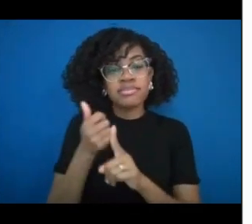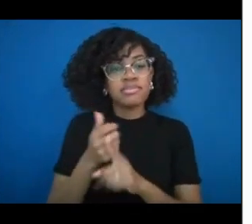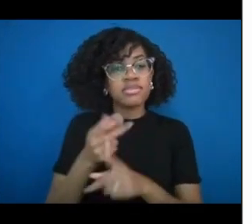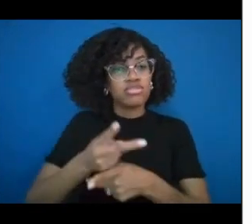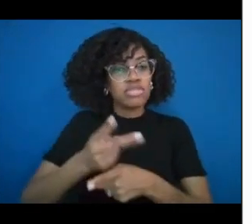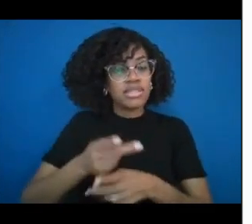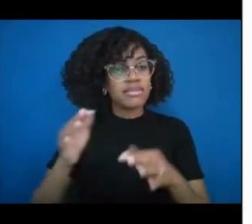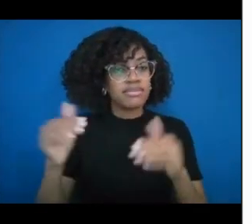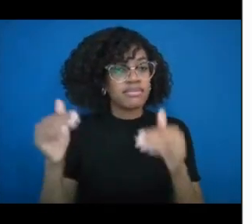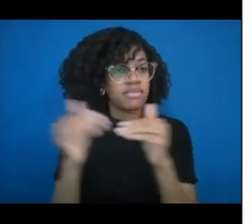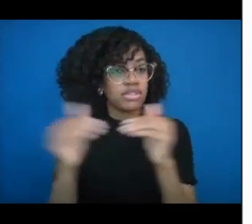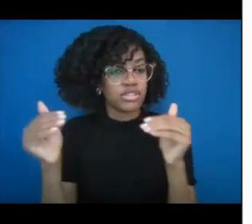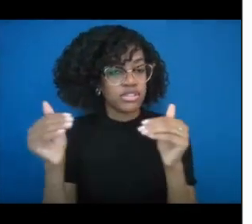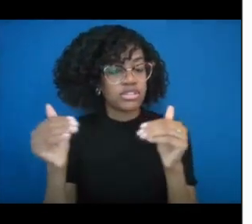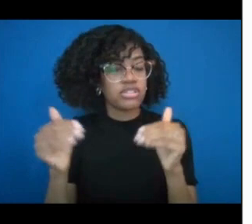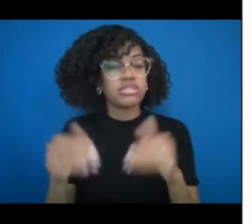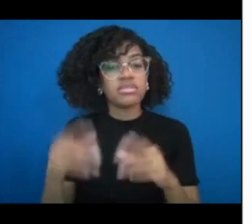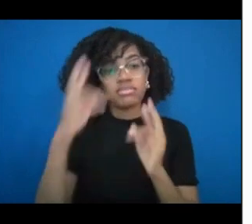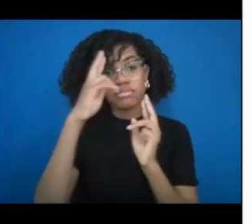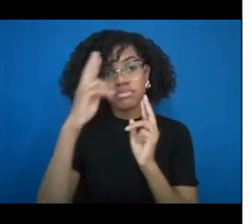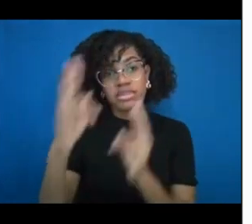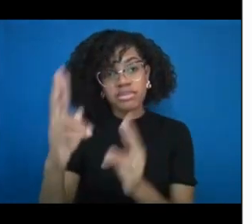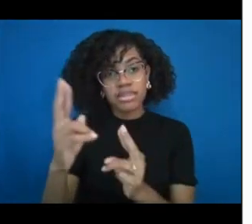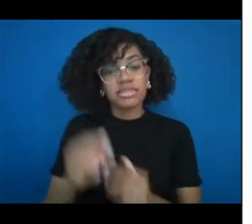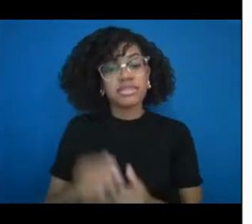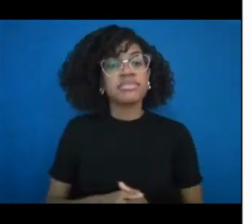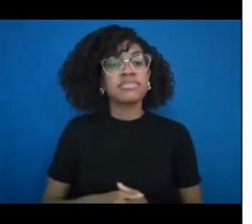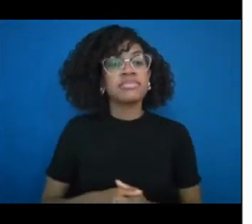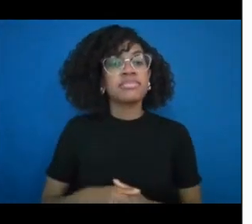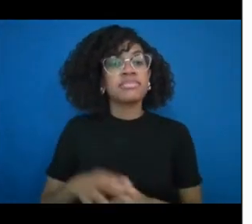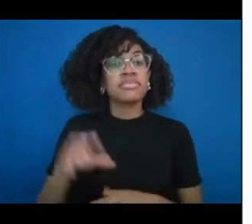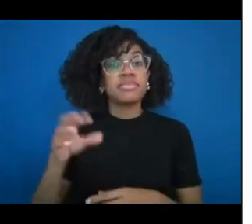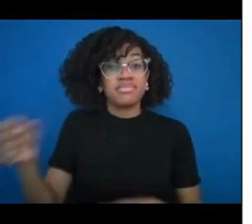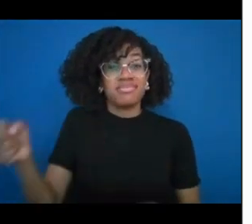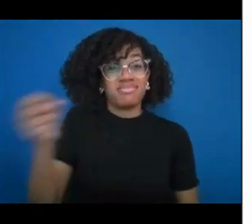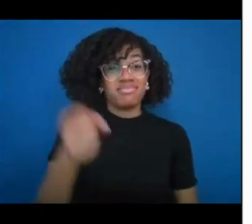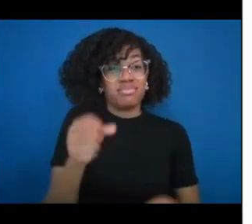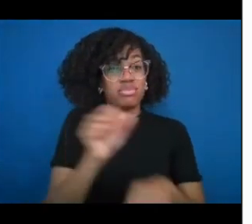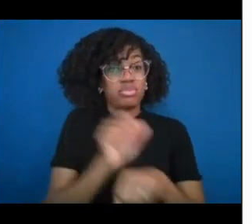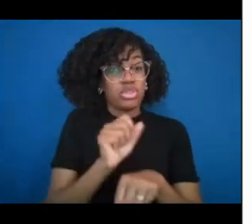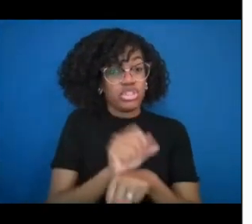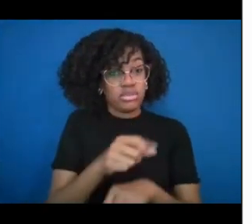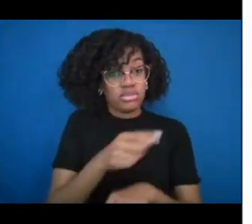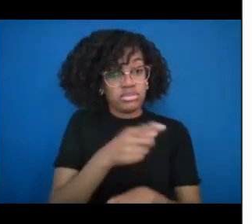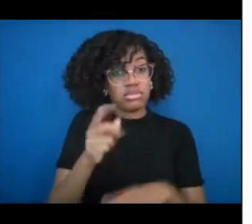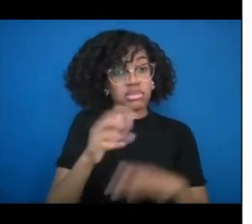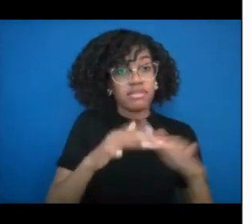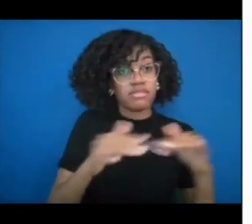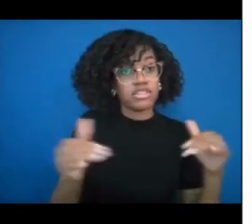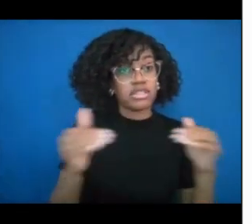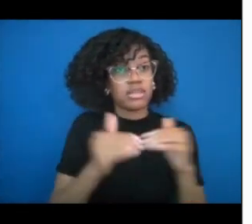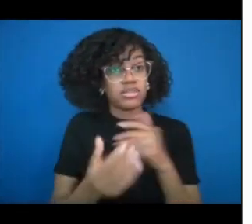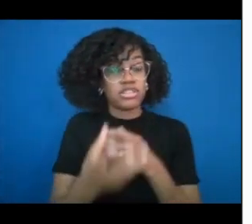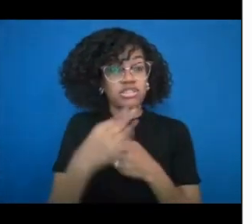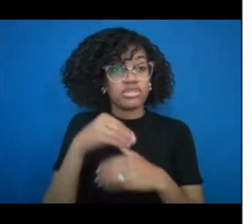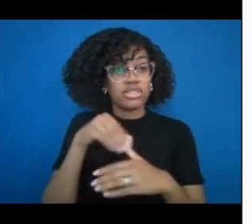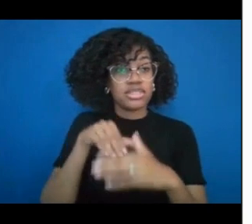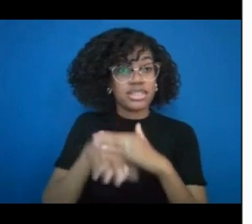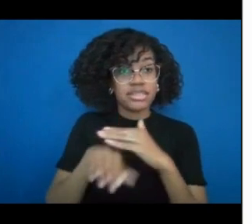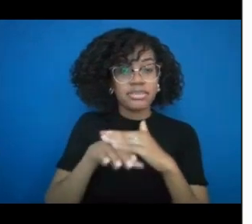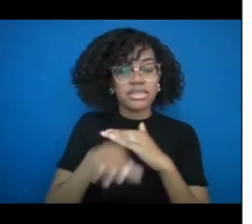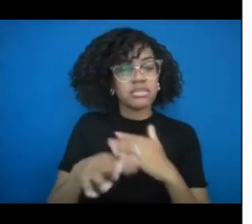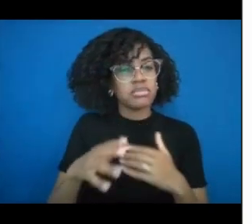That in the workplace, those principles are a core value and are well practiced.